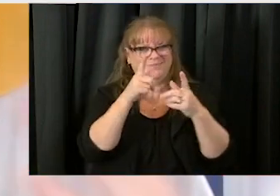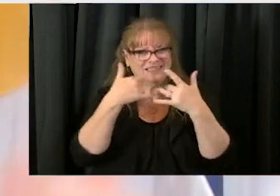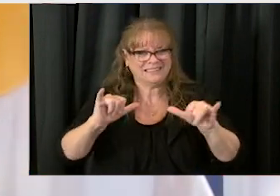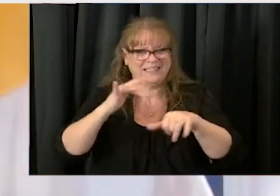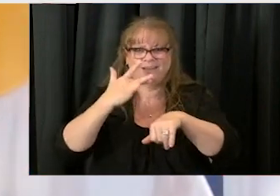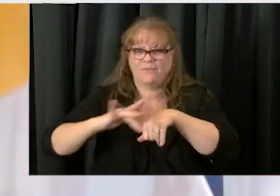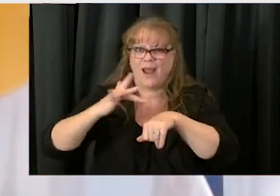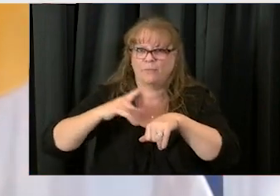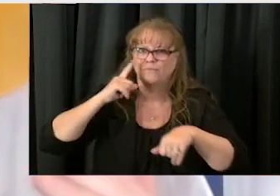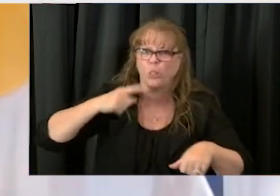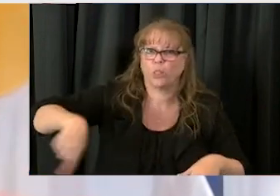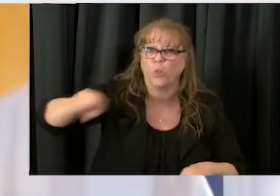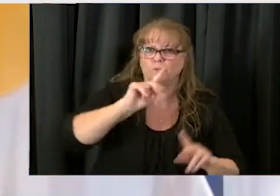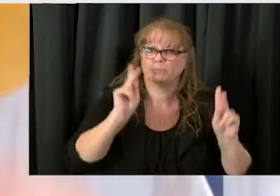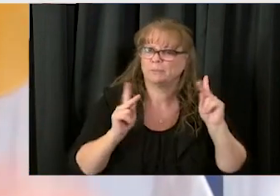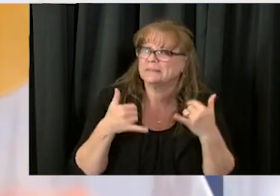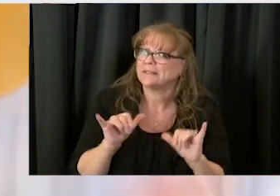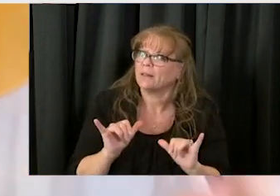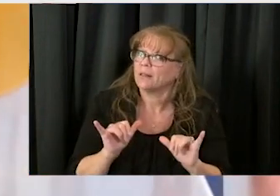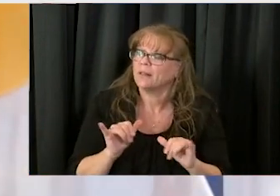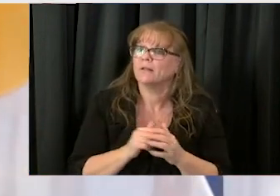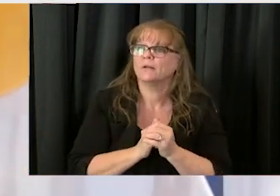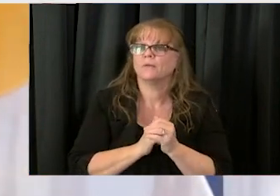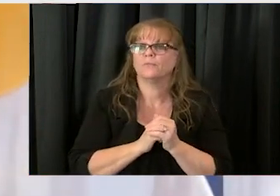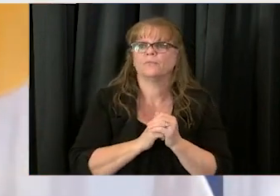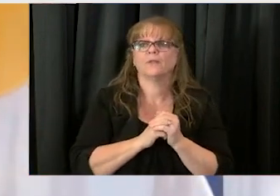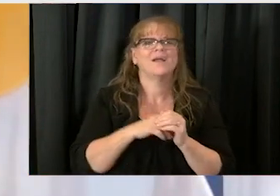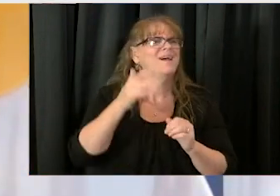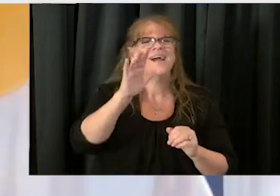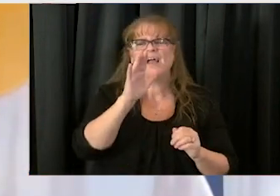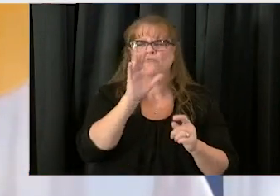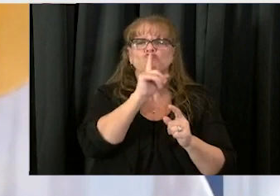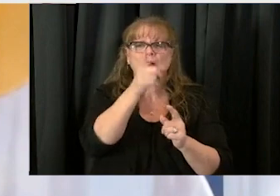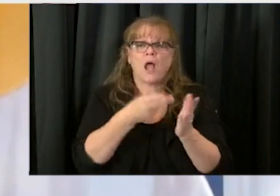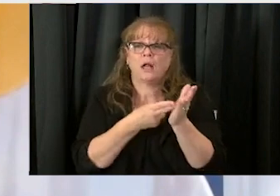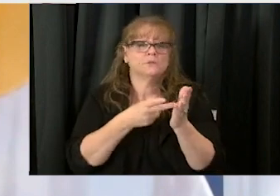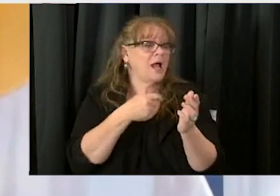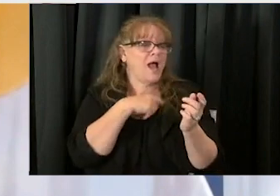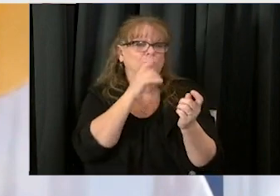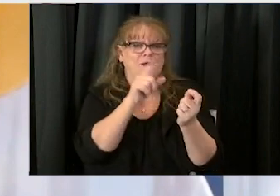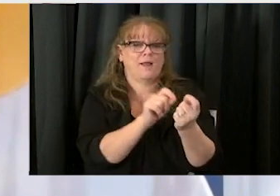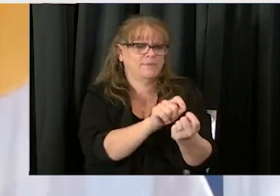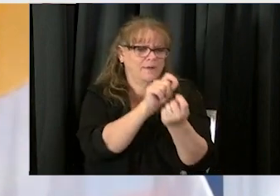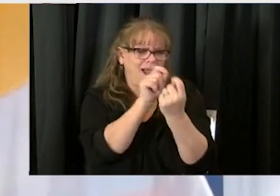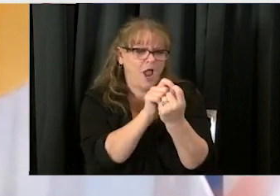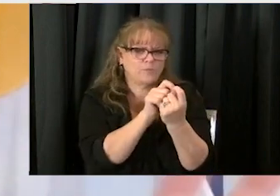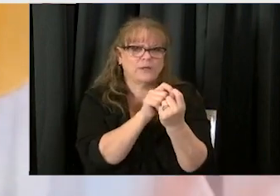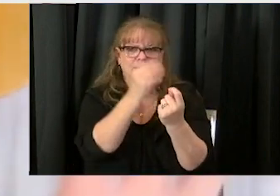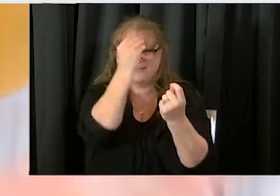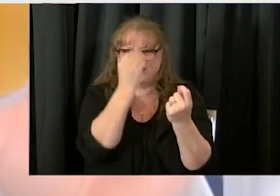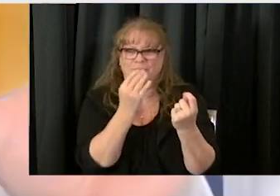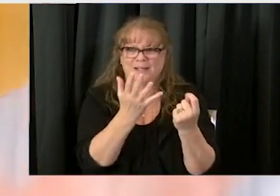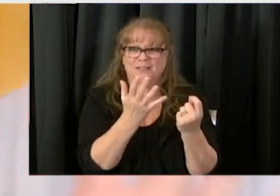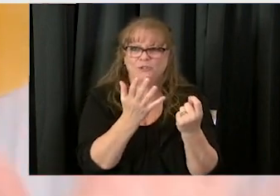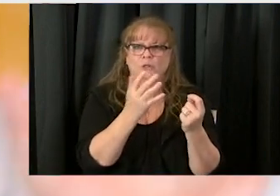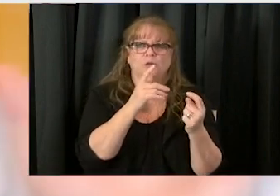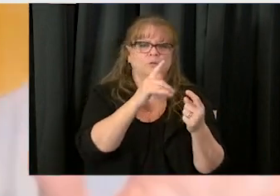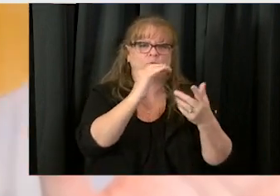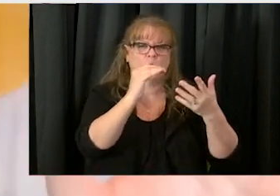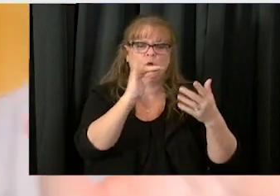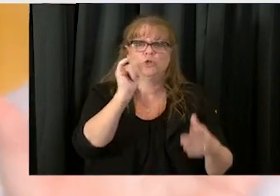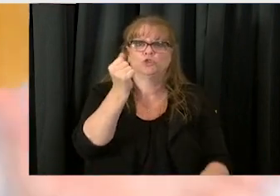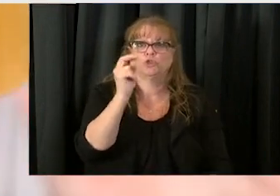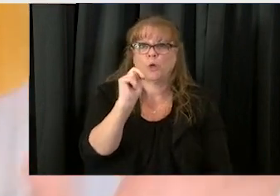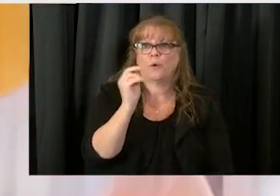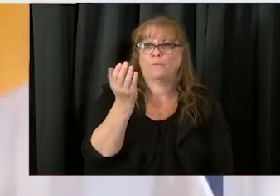it's probably, by January 15th, it'll be well under 50% of the supply is still finishing off 1A